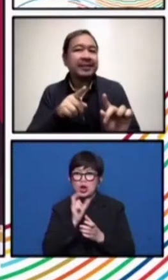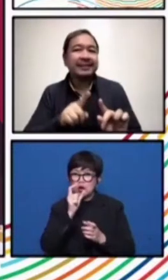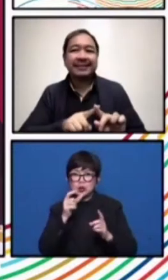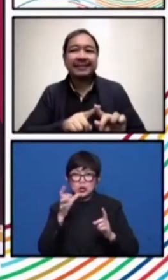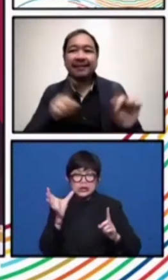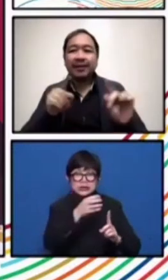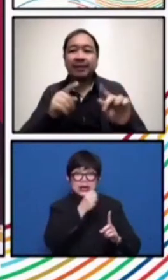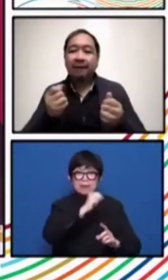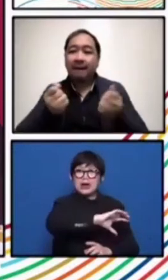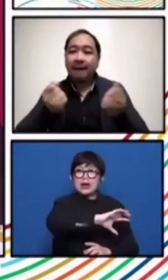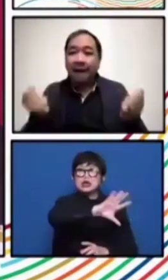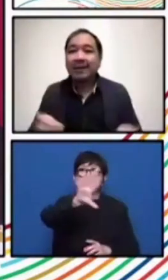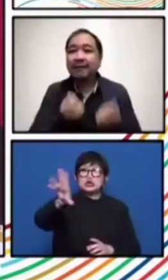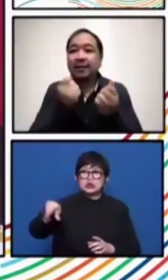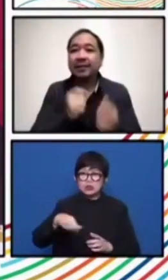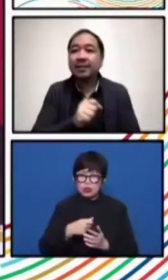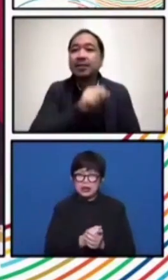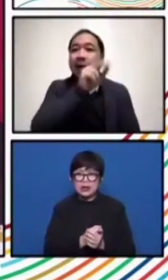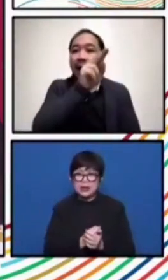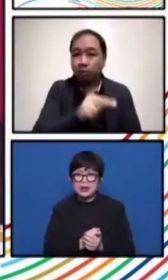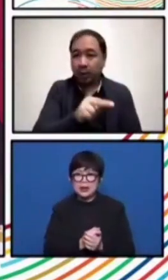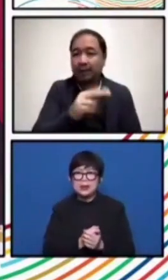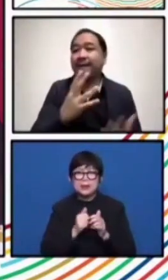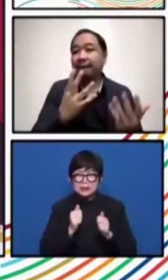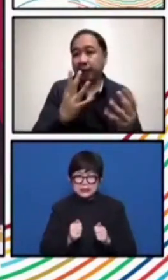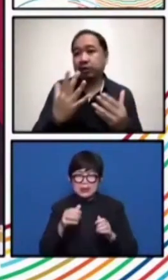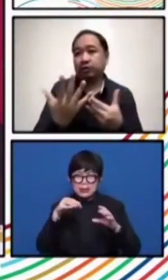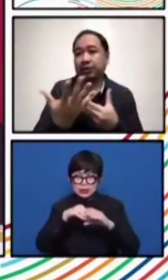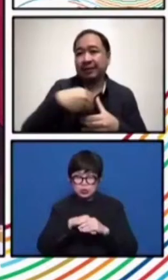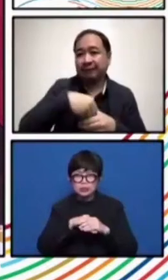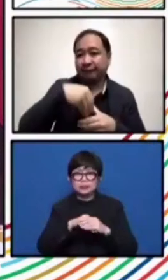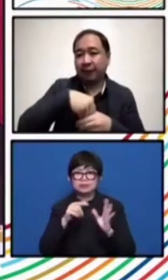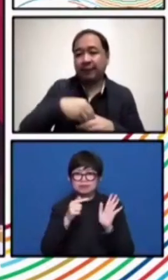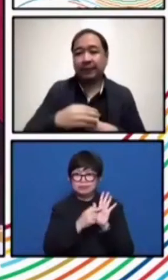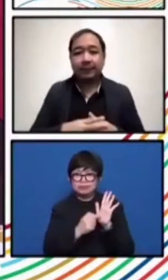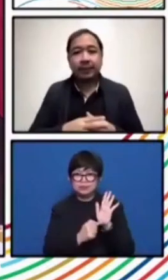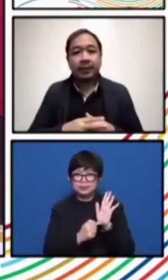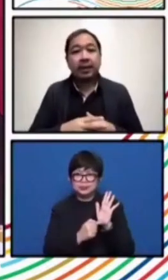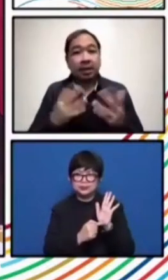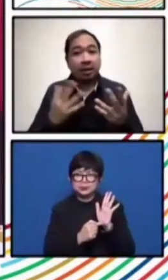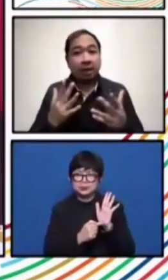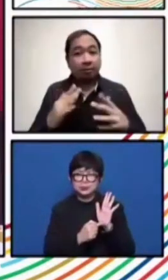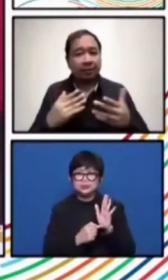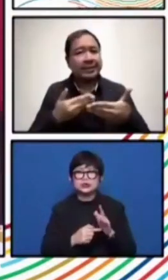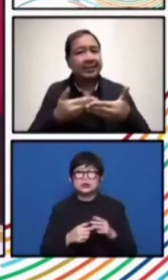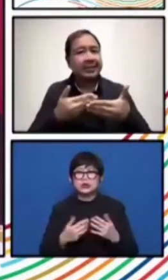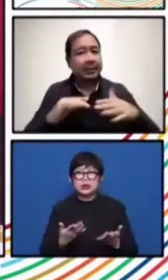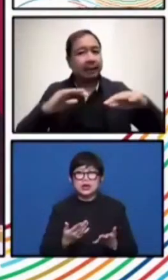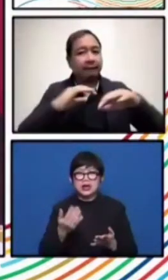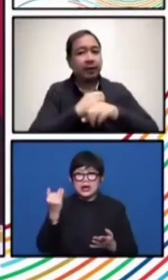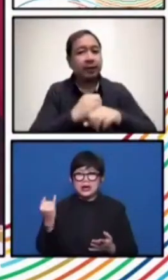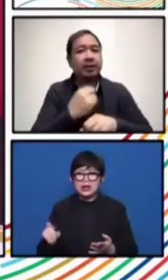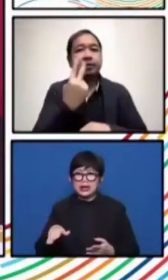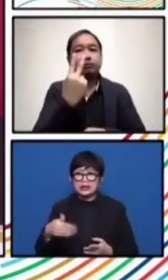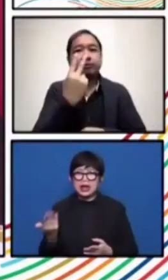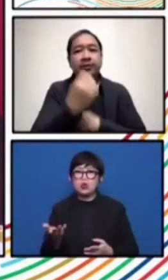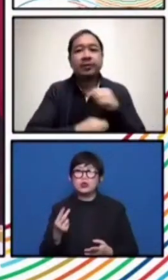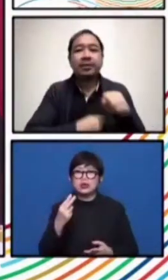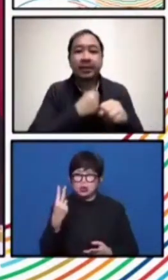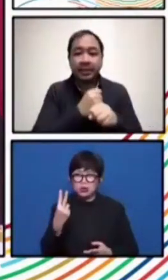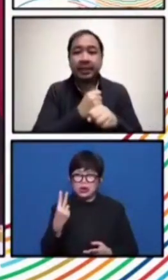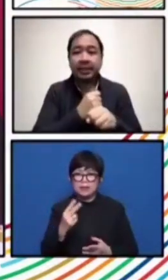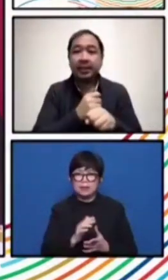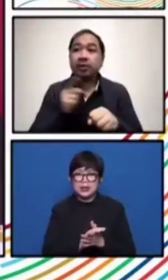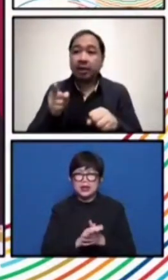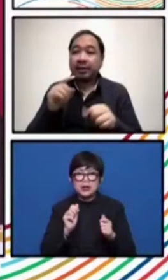are included this is we are almost at the end of the second year and it's part of the overall U.N reform to be